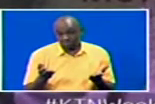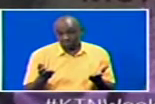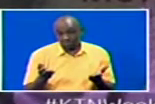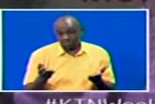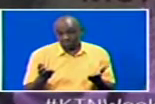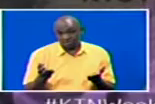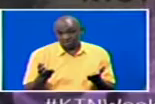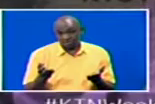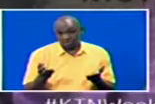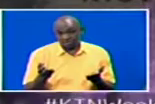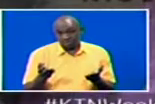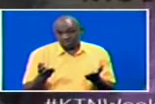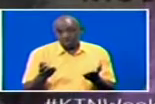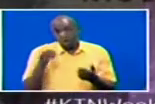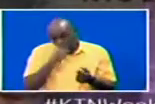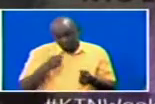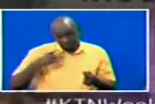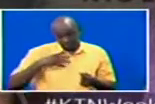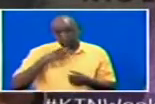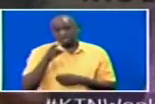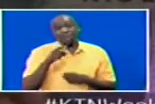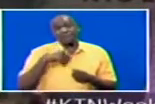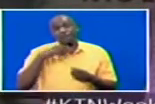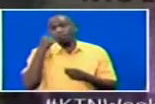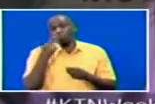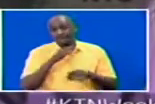the age group being affected is